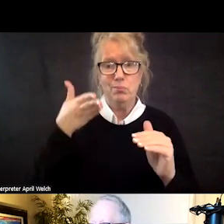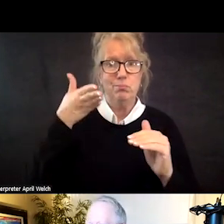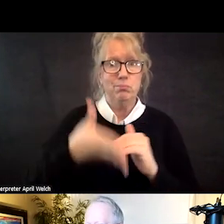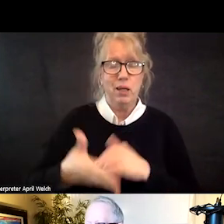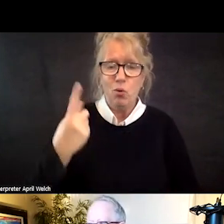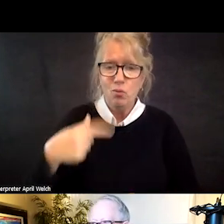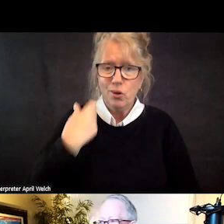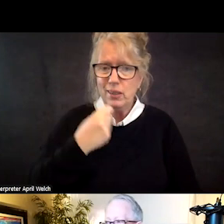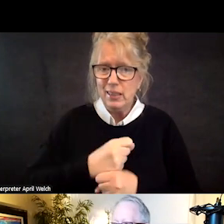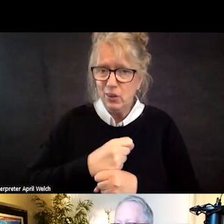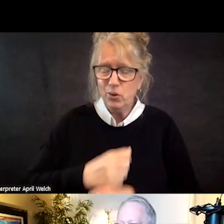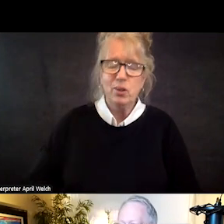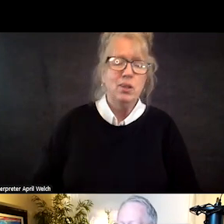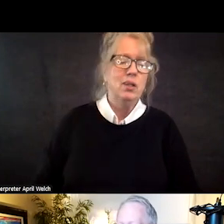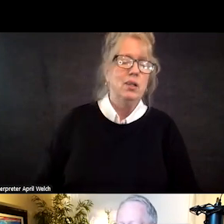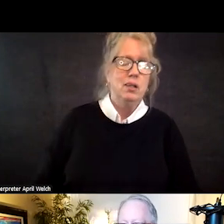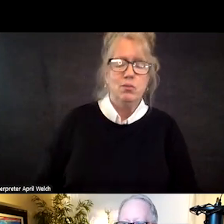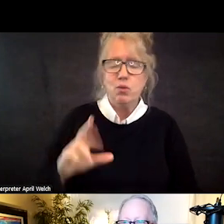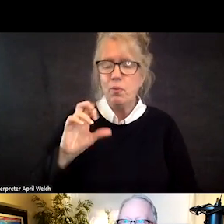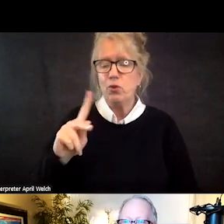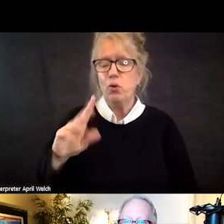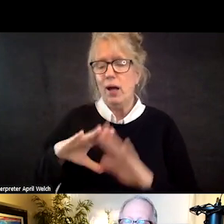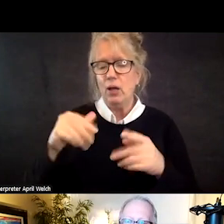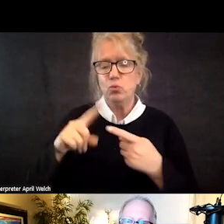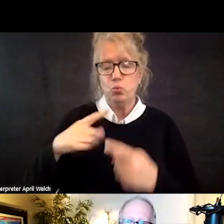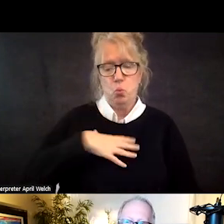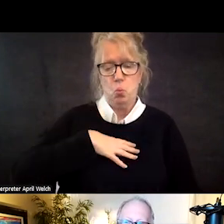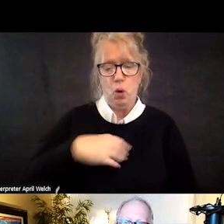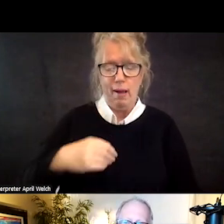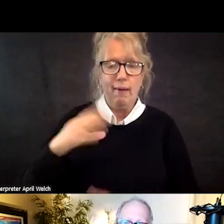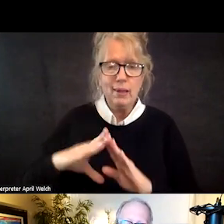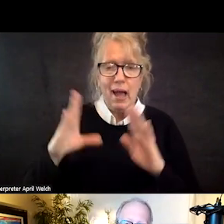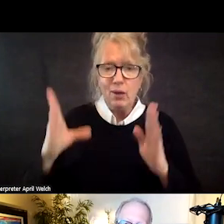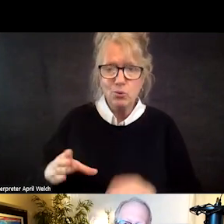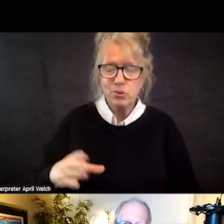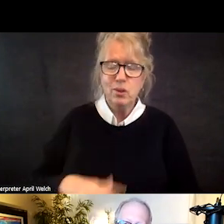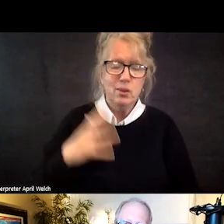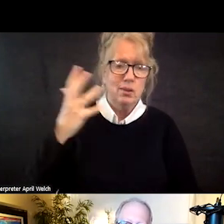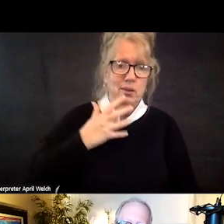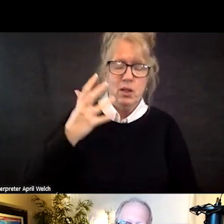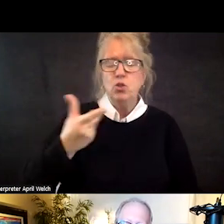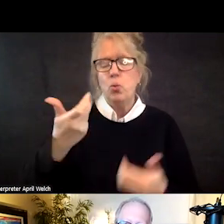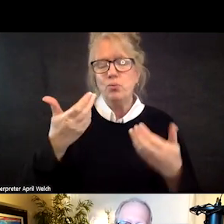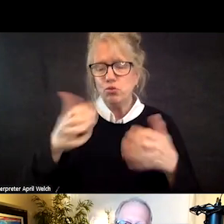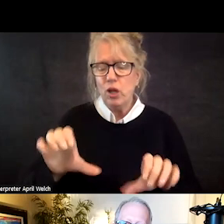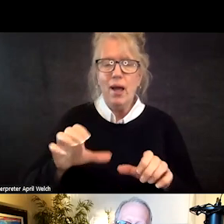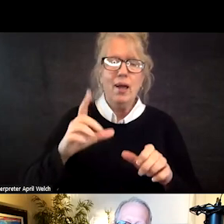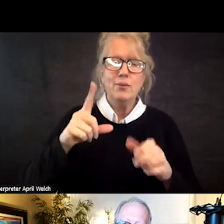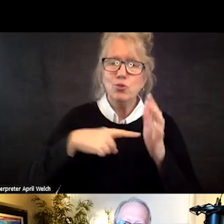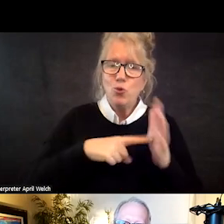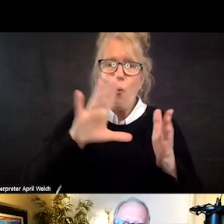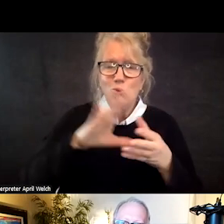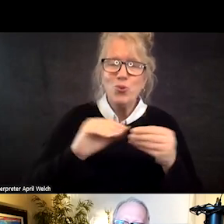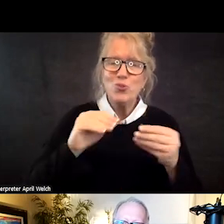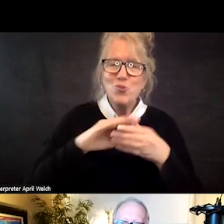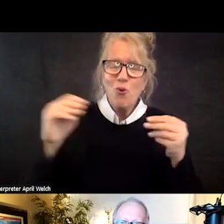ago now, From the Crack House to the White House. Tanja, we of course had the chance to feature your story in the